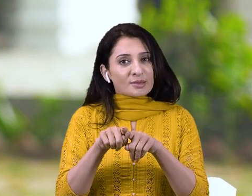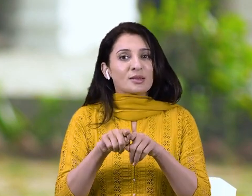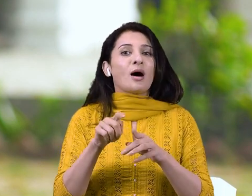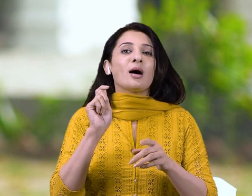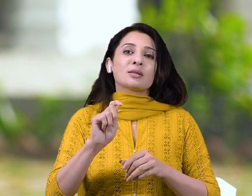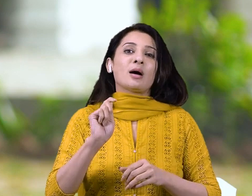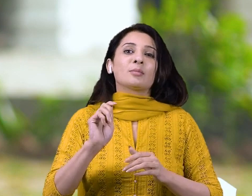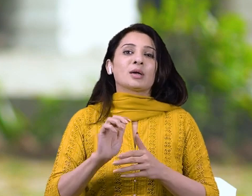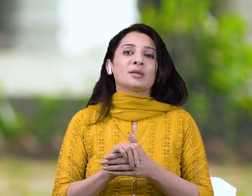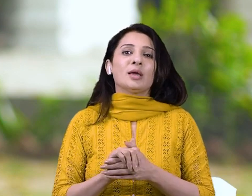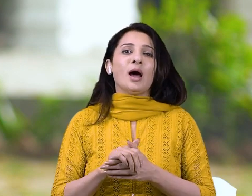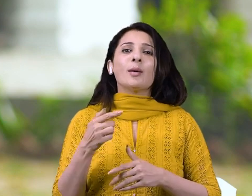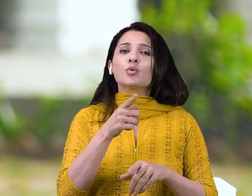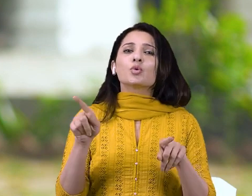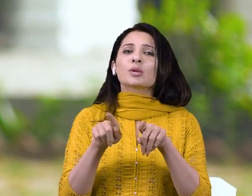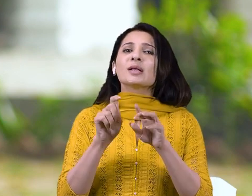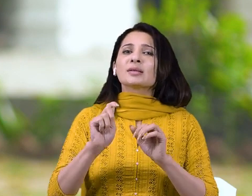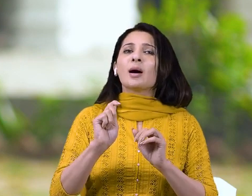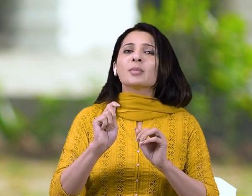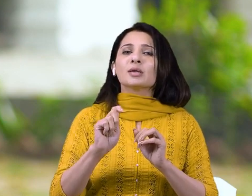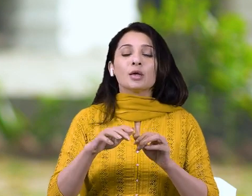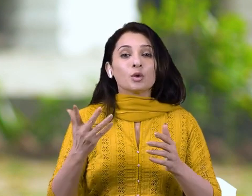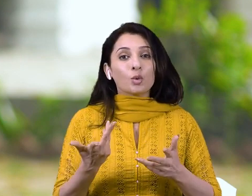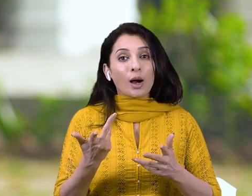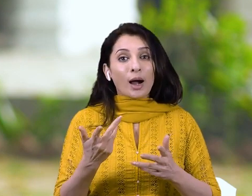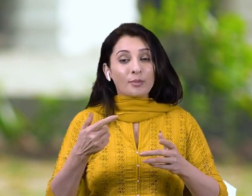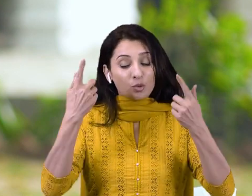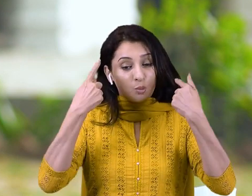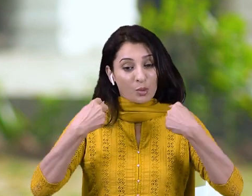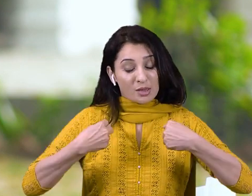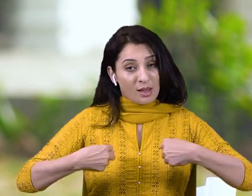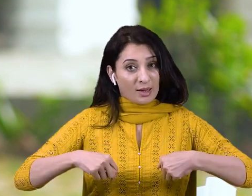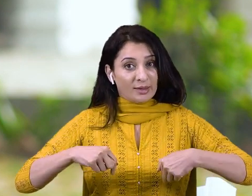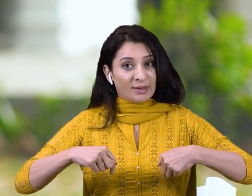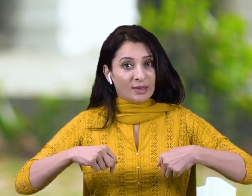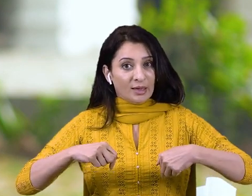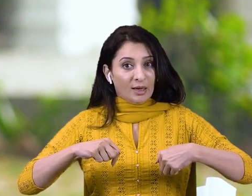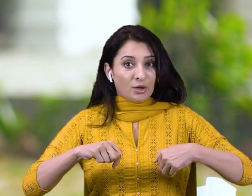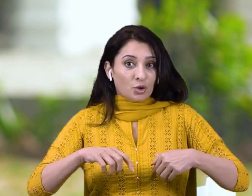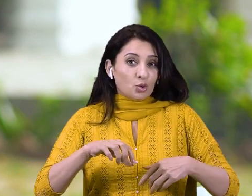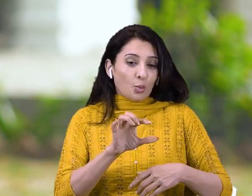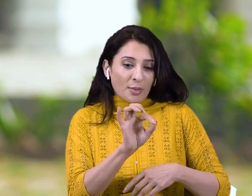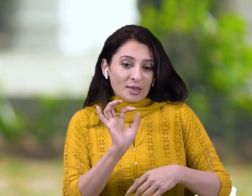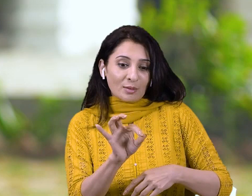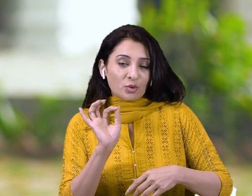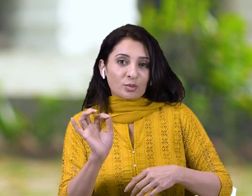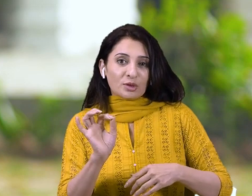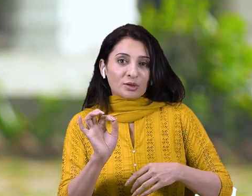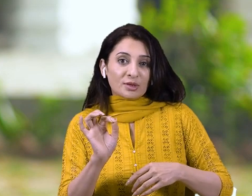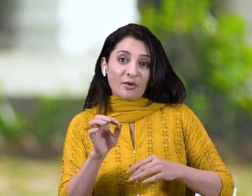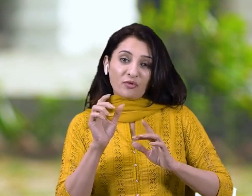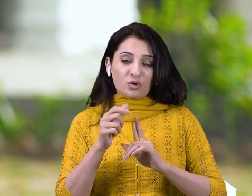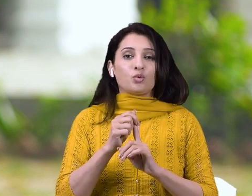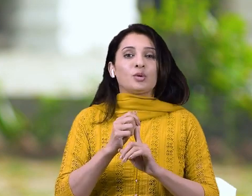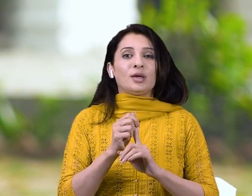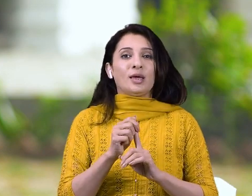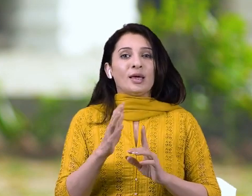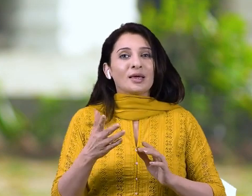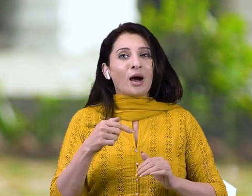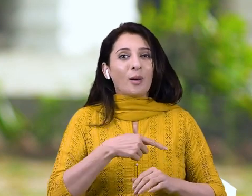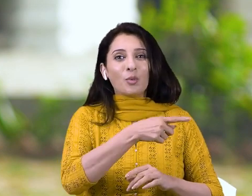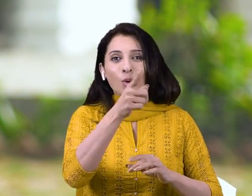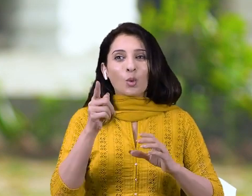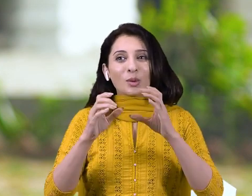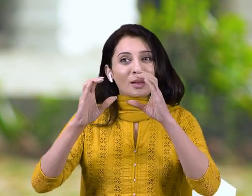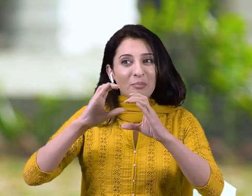want to work with others, the fundamentals of your personality are what matter. Not any tricks or tips. What matter